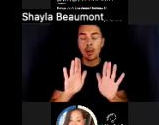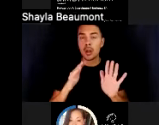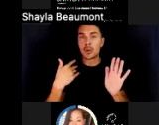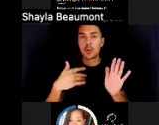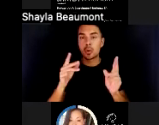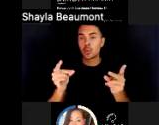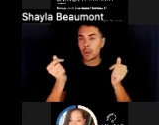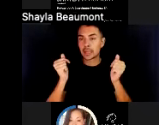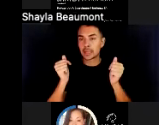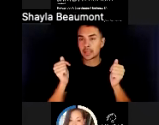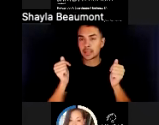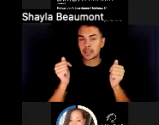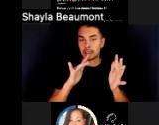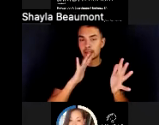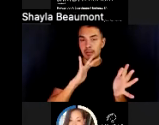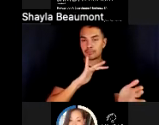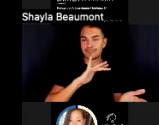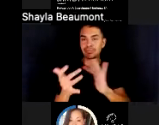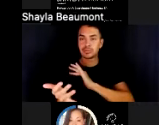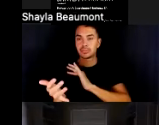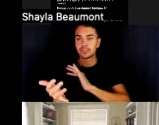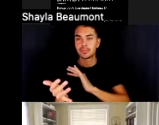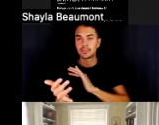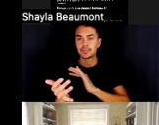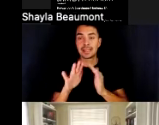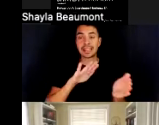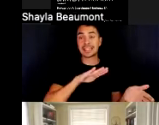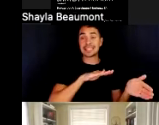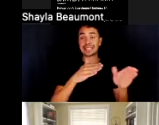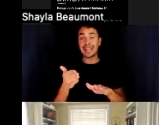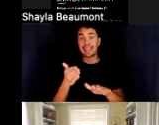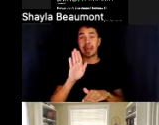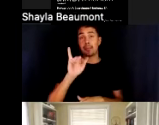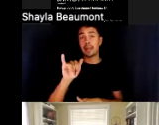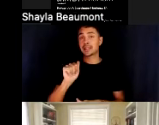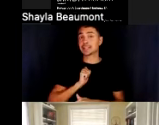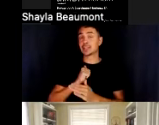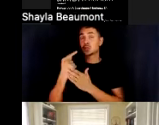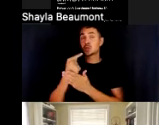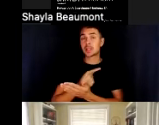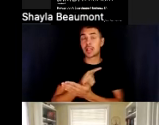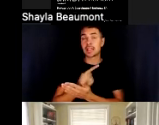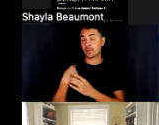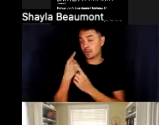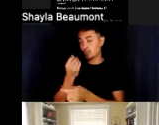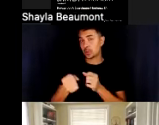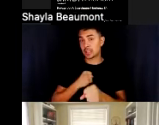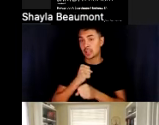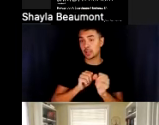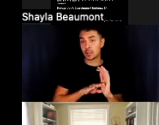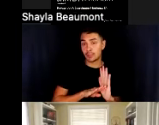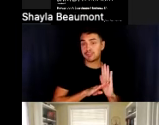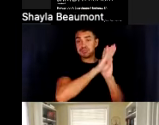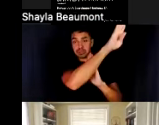quickness that kind of death by suicide has risen in the last few years. It's just amazing, and especially in the cause of